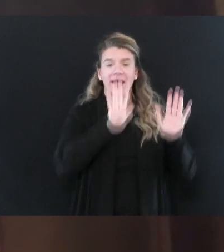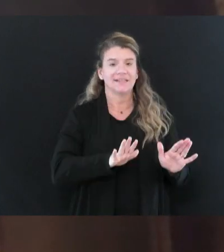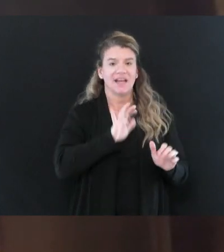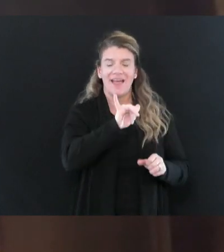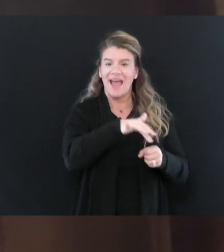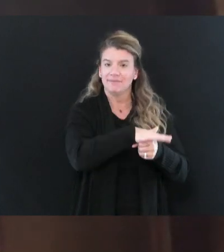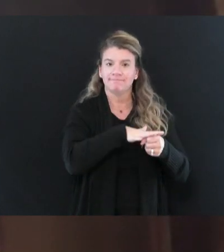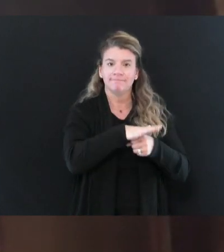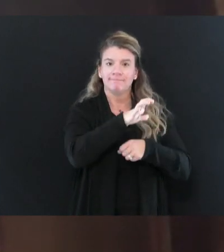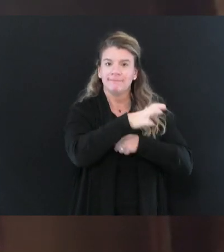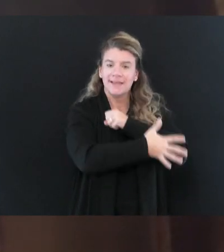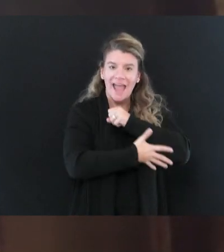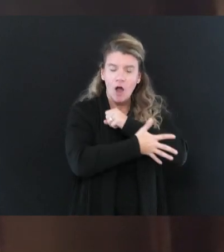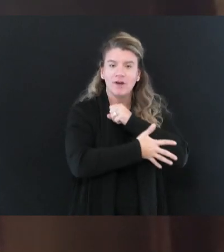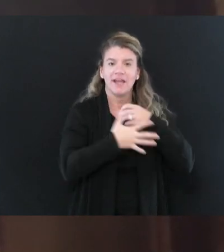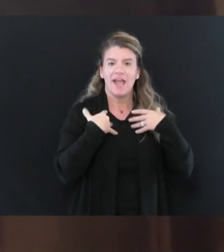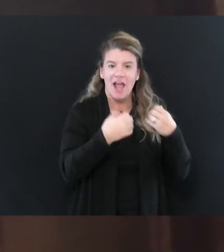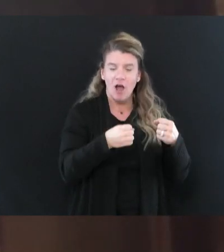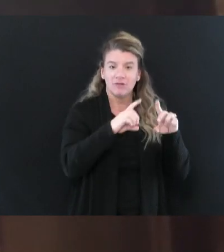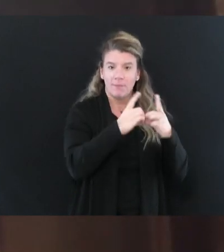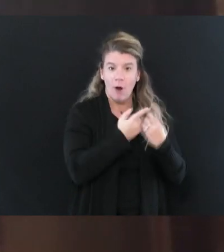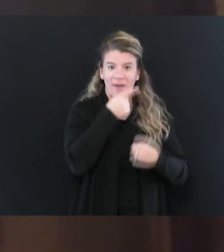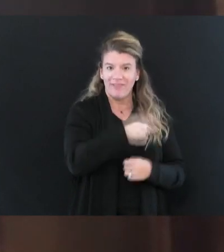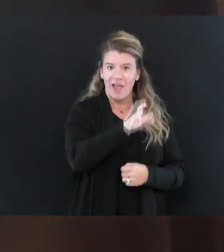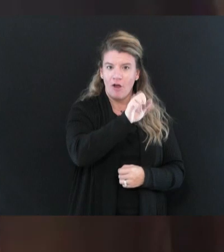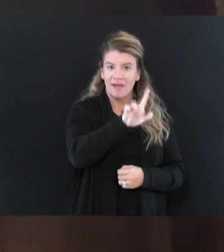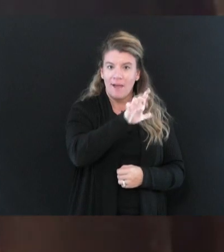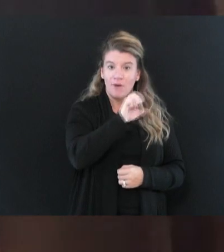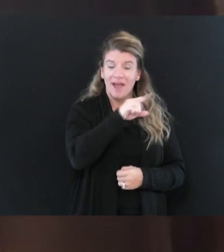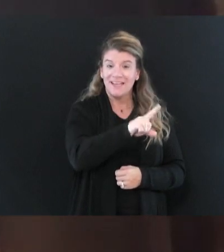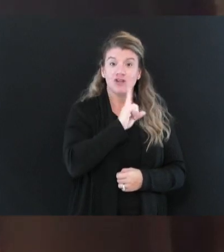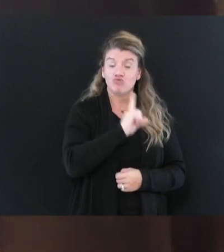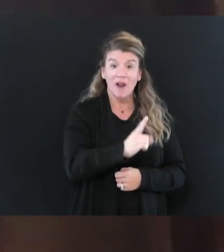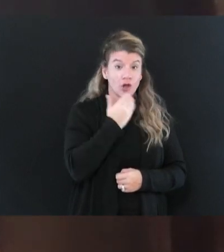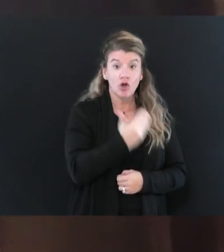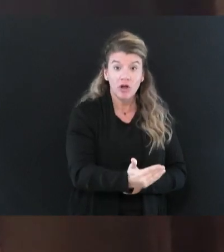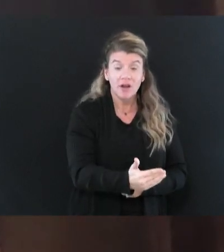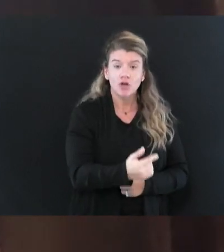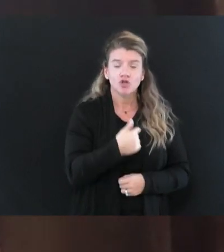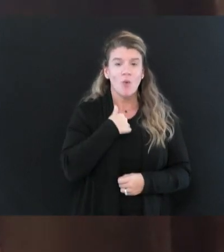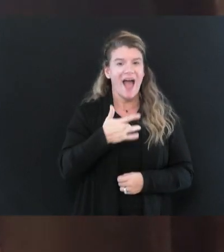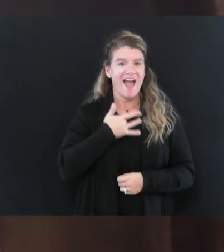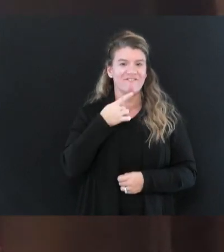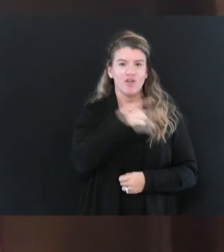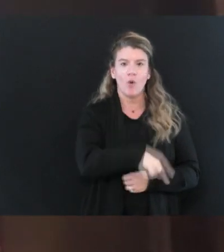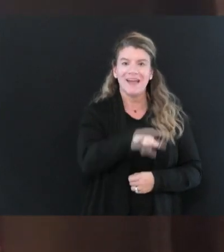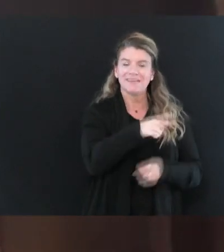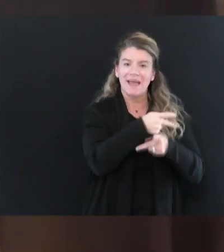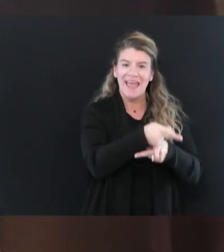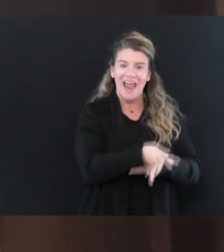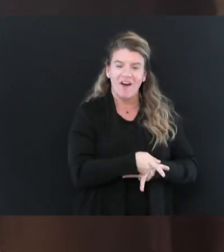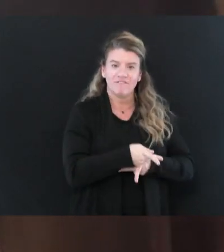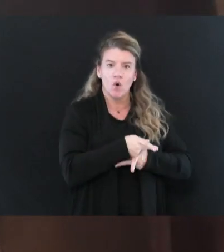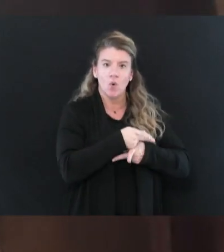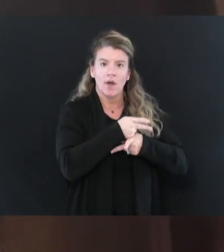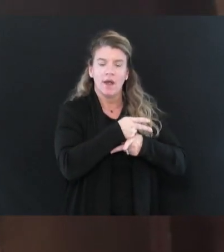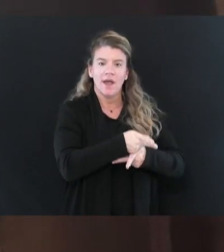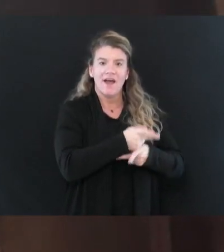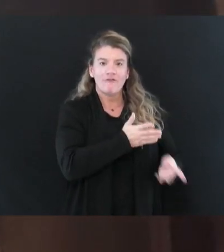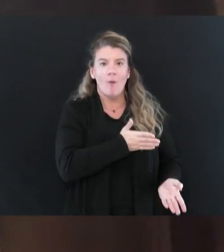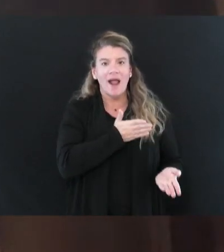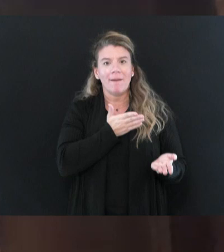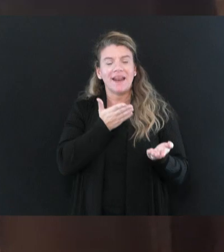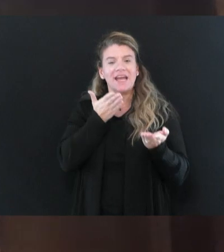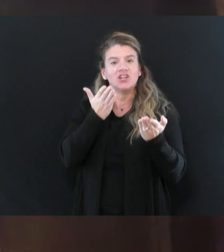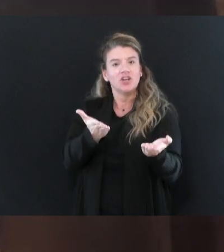health officer and the local health department's really good there. And so I think they're being very careful and making recommendations, because they are seeing